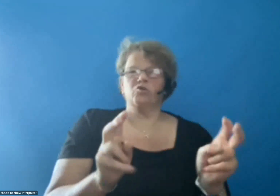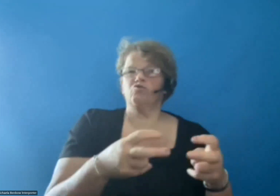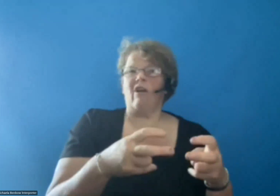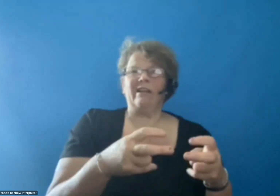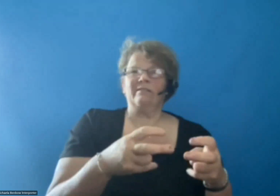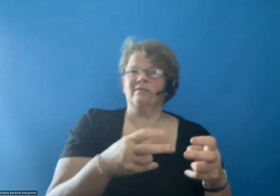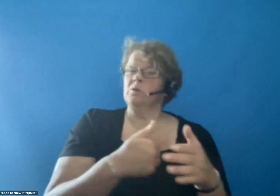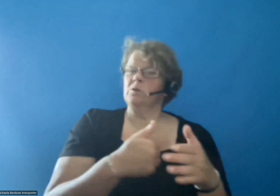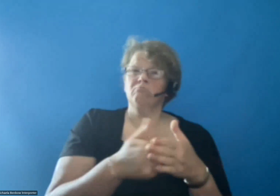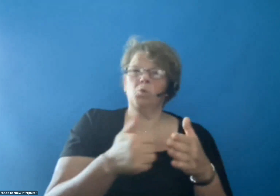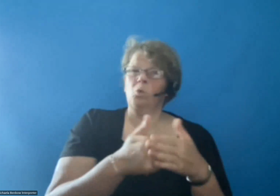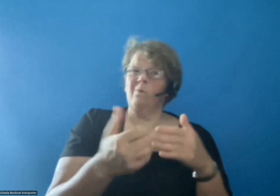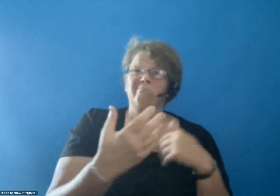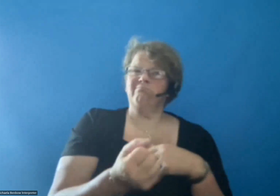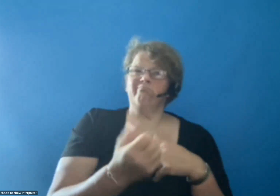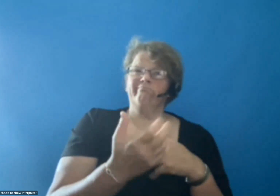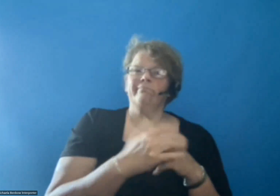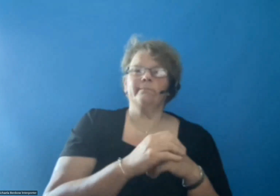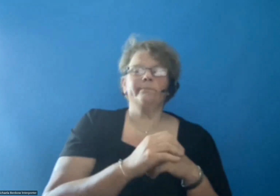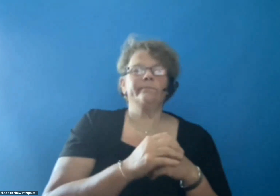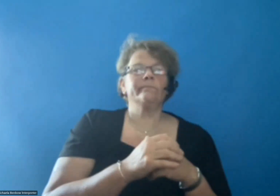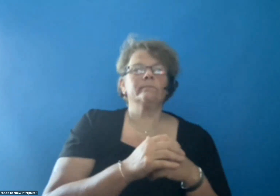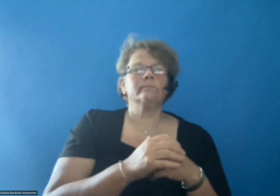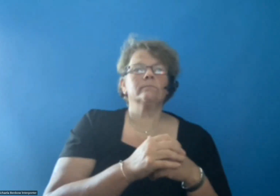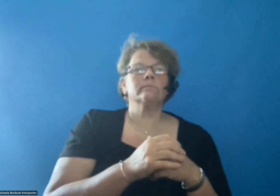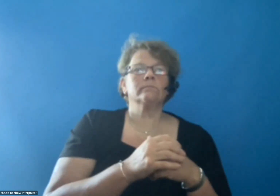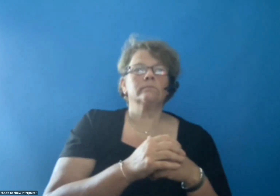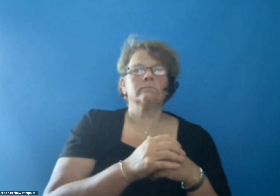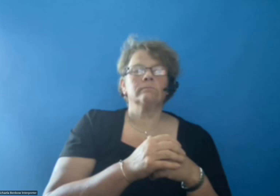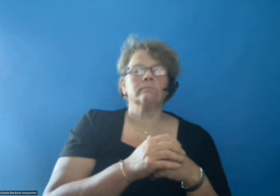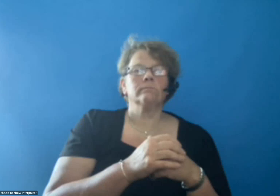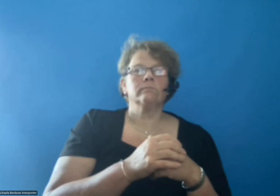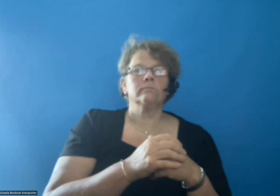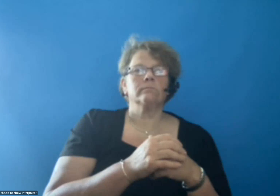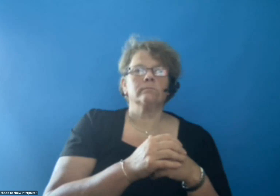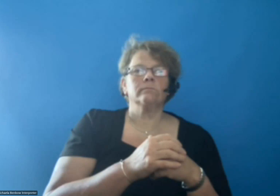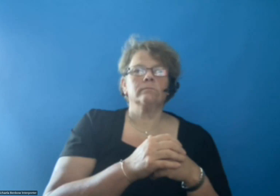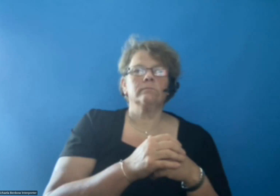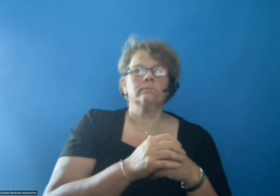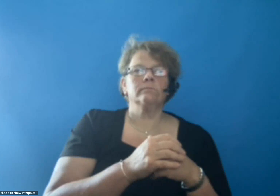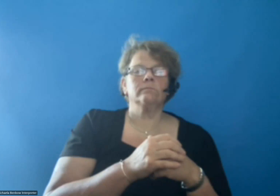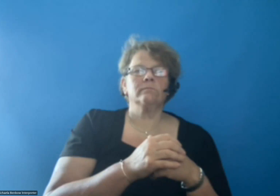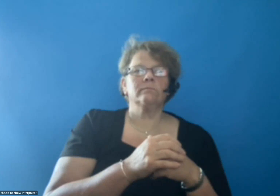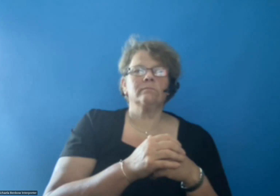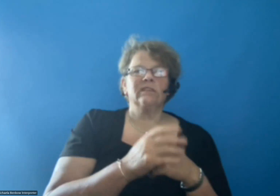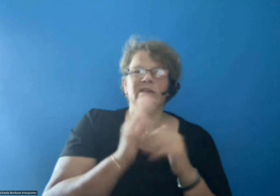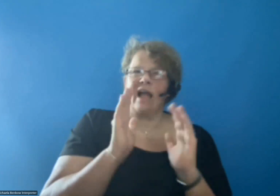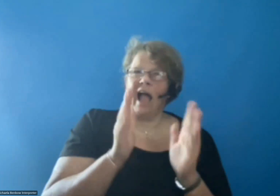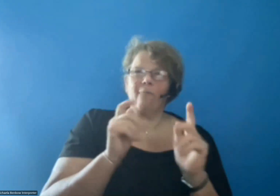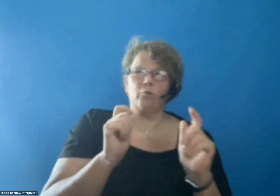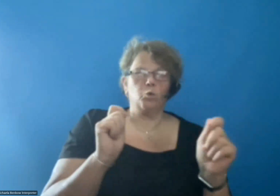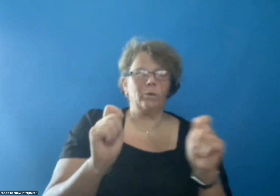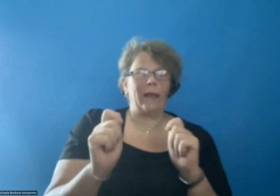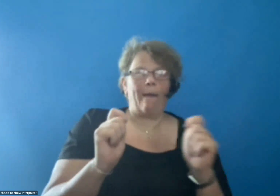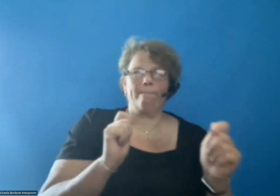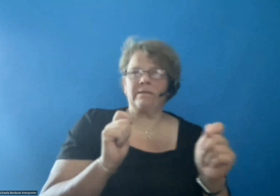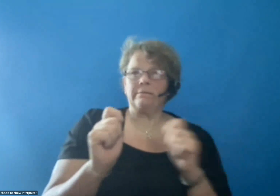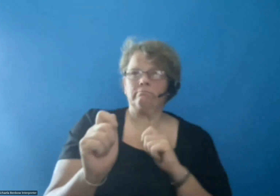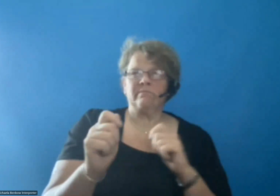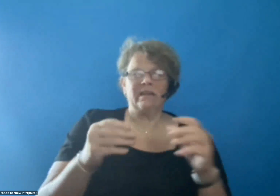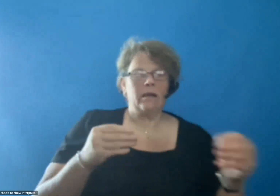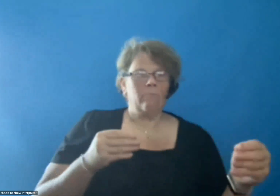with, and you, like any public service, you adapt and you flex according to